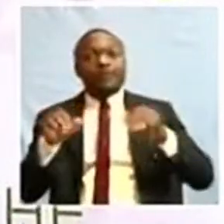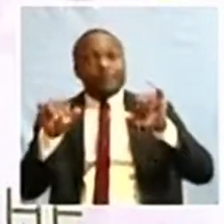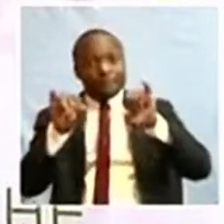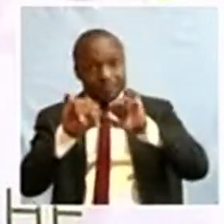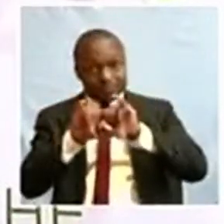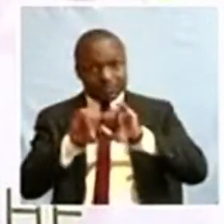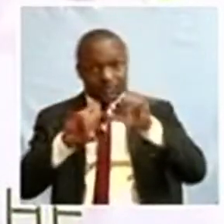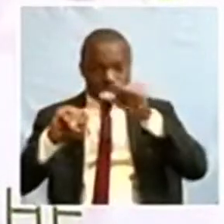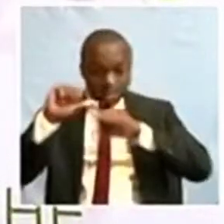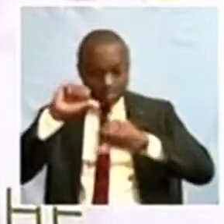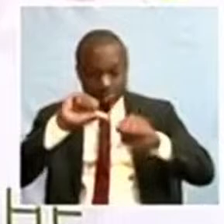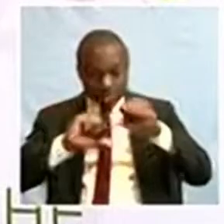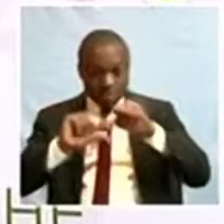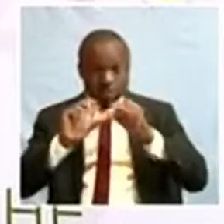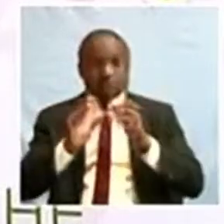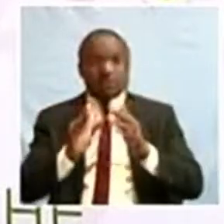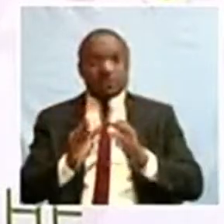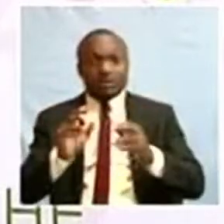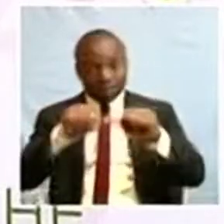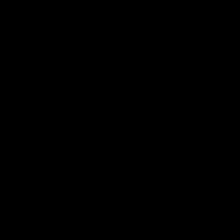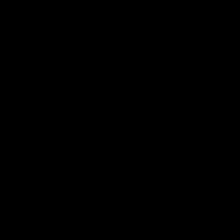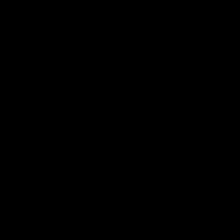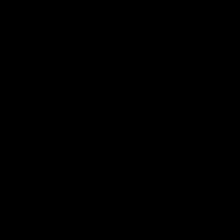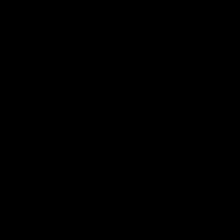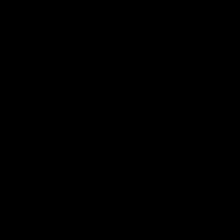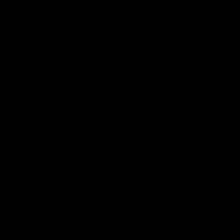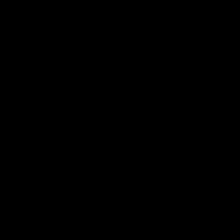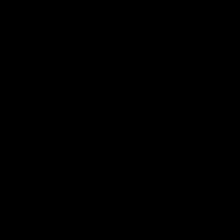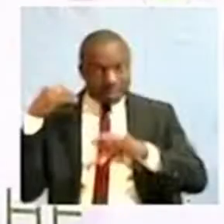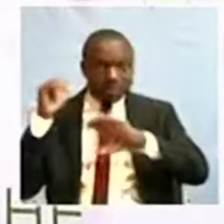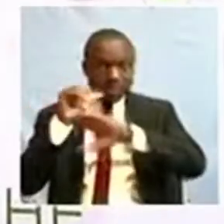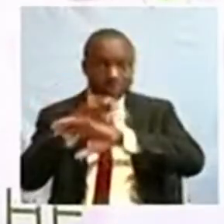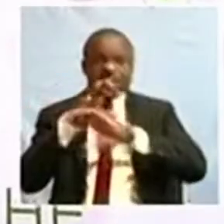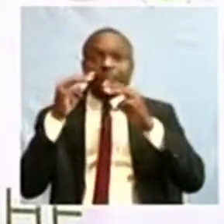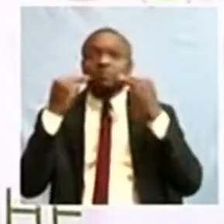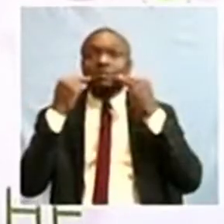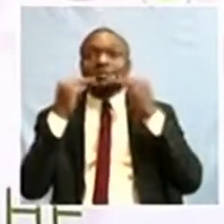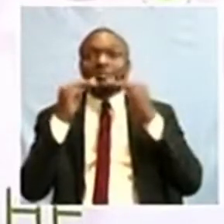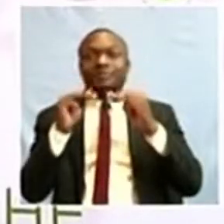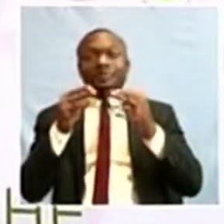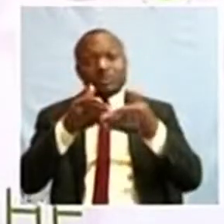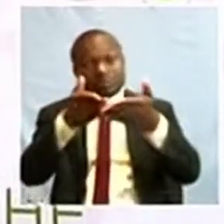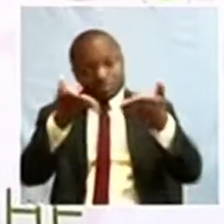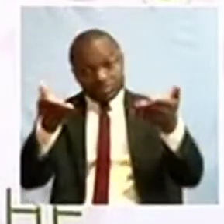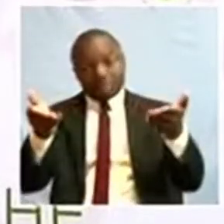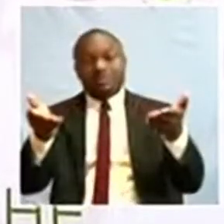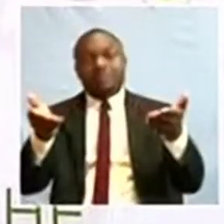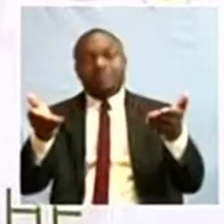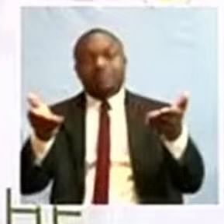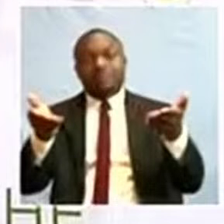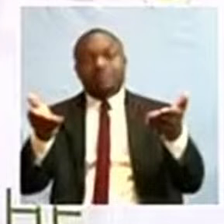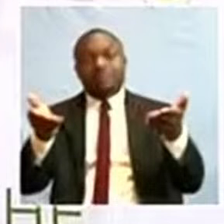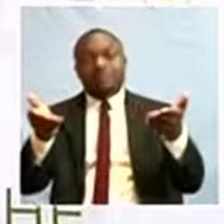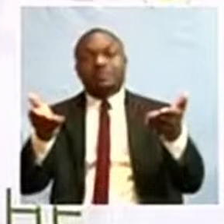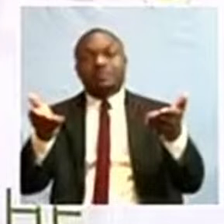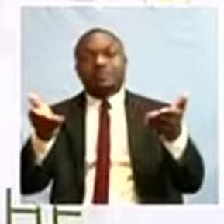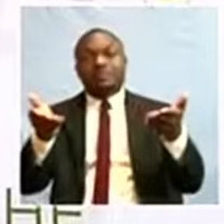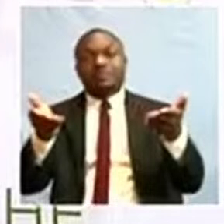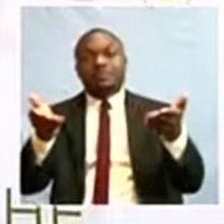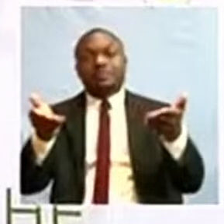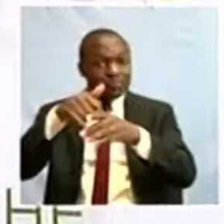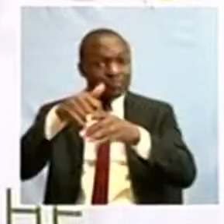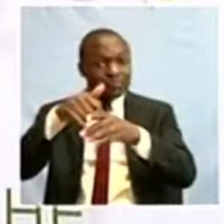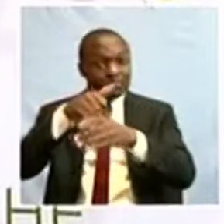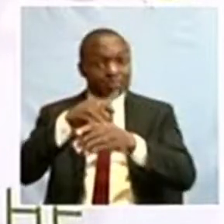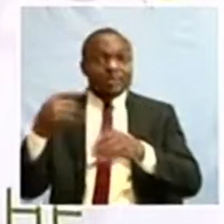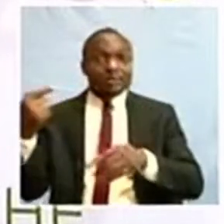As Auditor General officers, we would like to send our messages to those victims of and